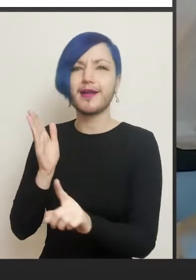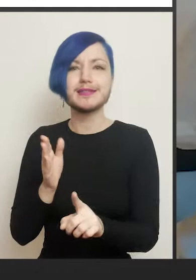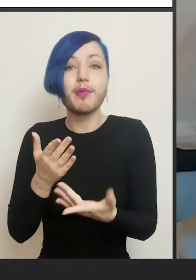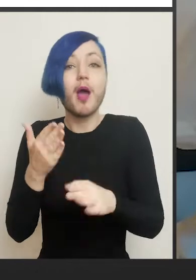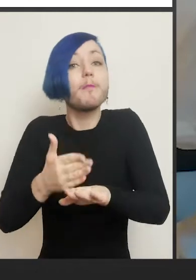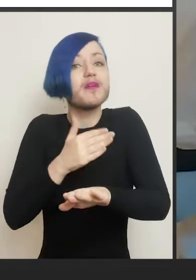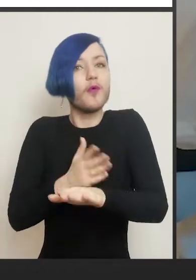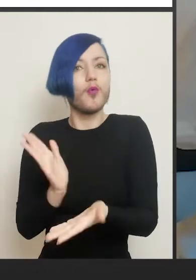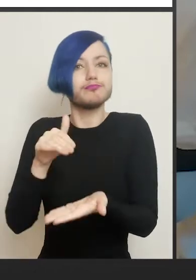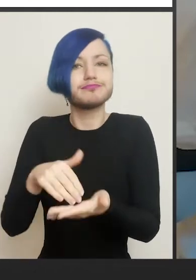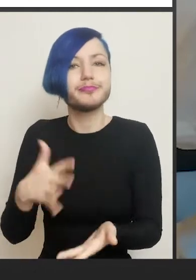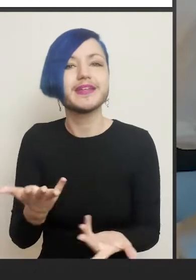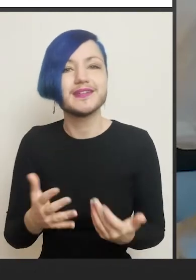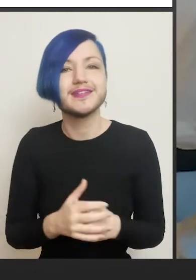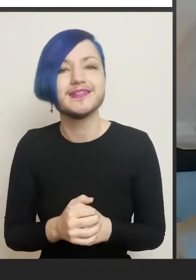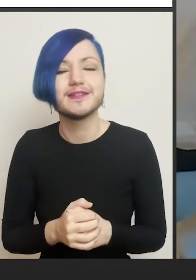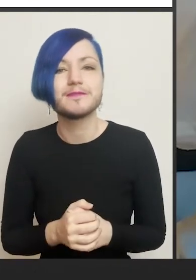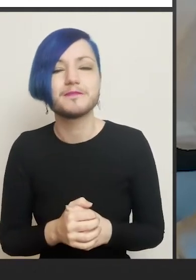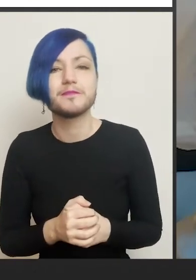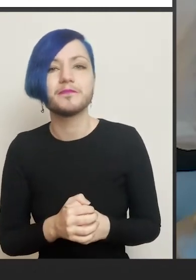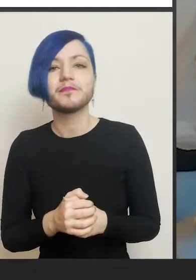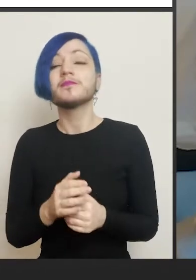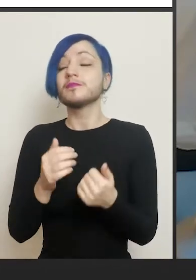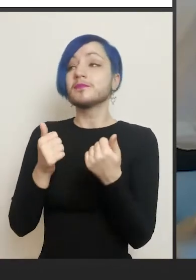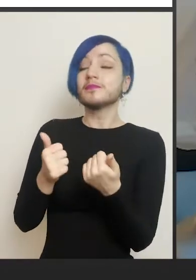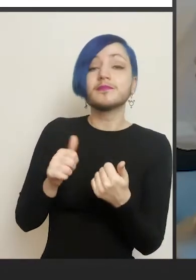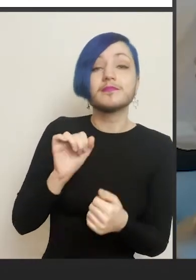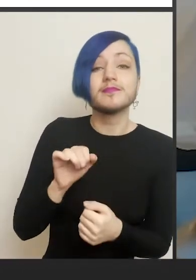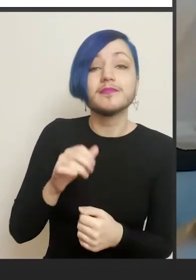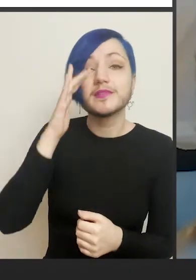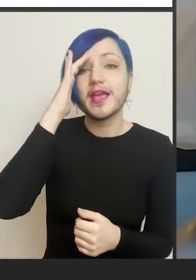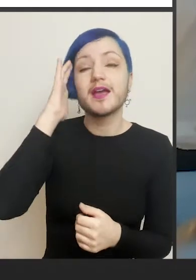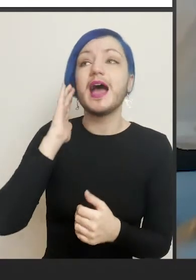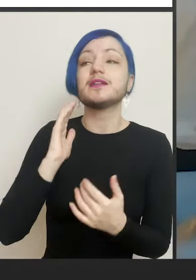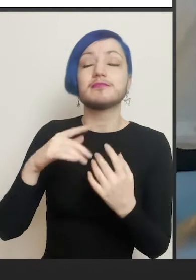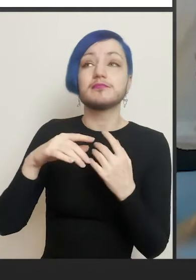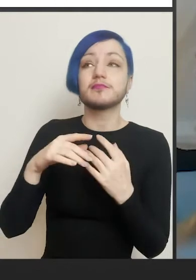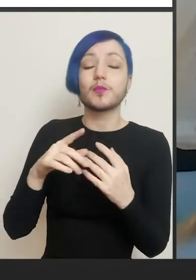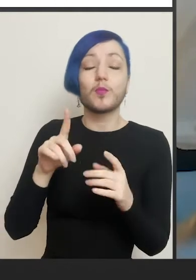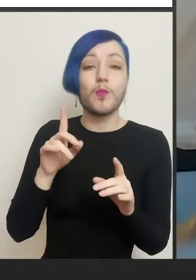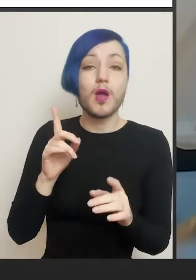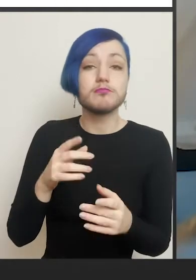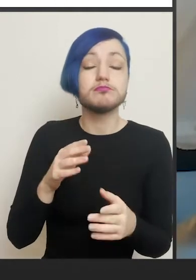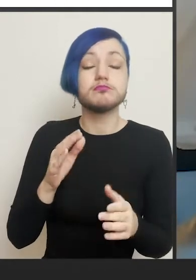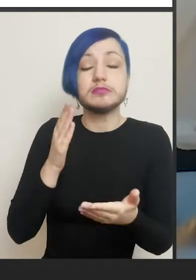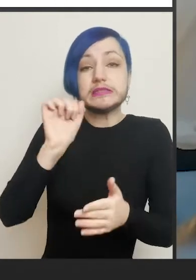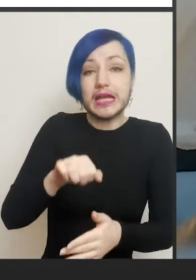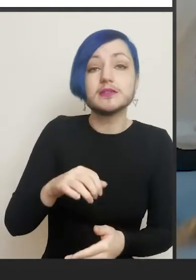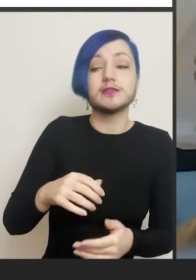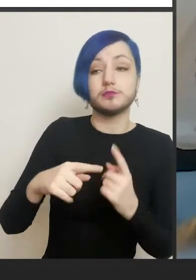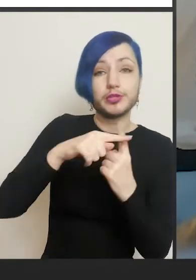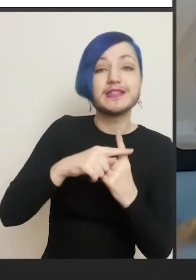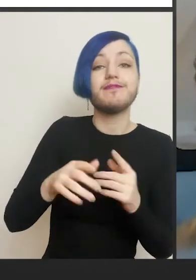they've even set foot in it. So yeah. And what's beautiful about that is that it doesn't just benefit autistic, neurodivergent